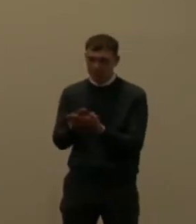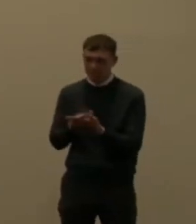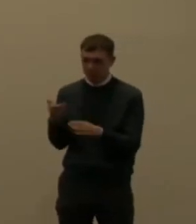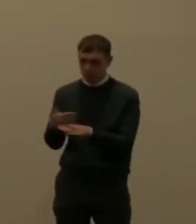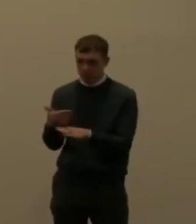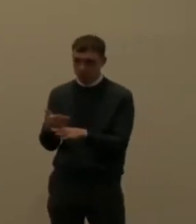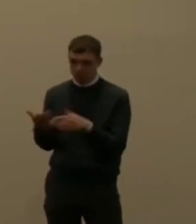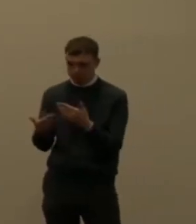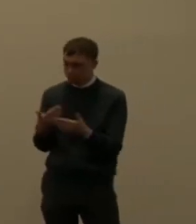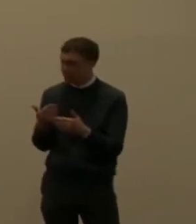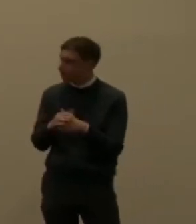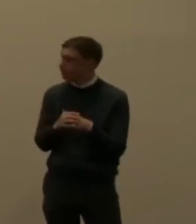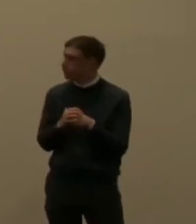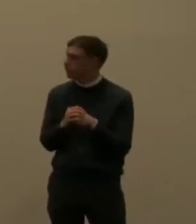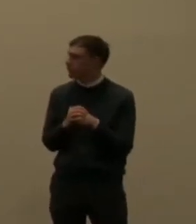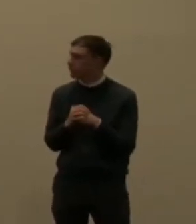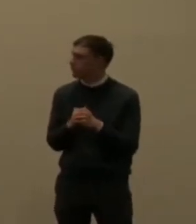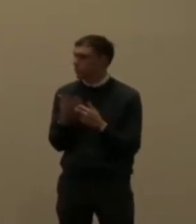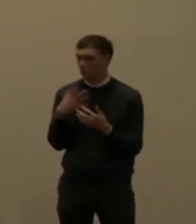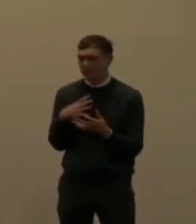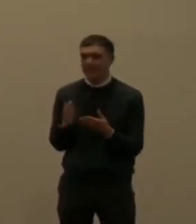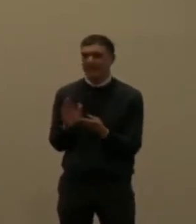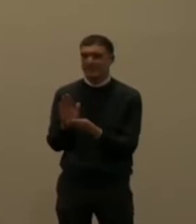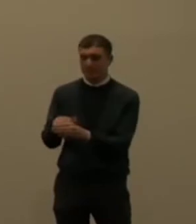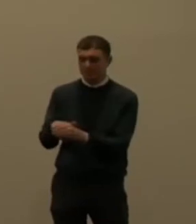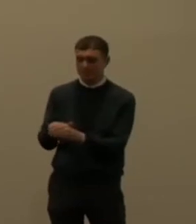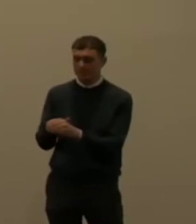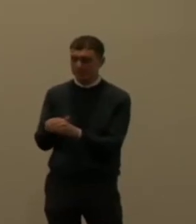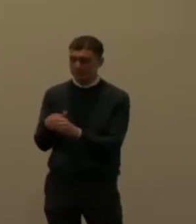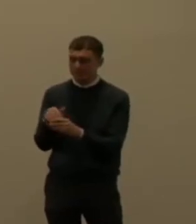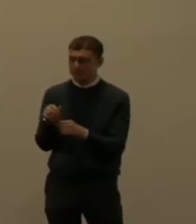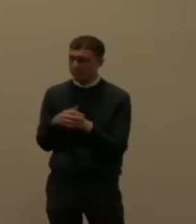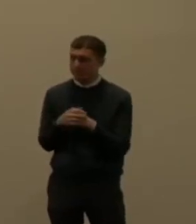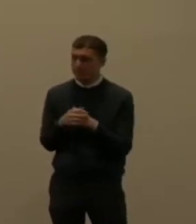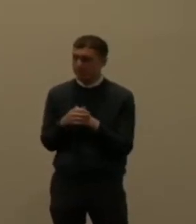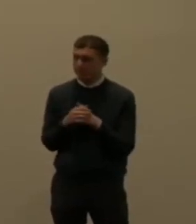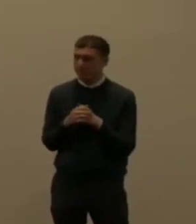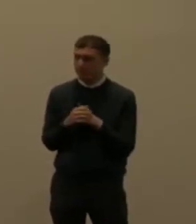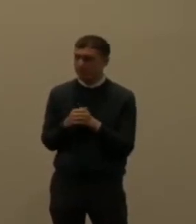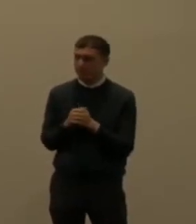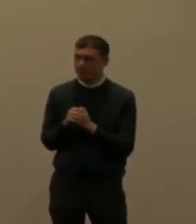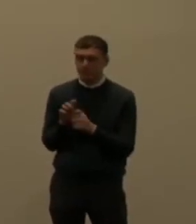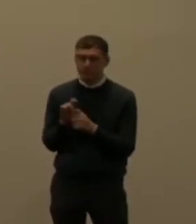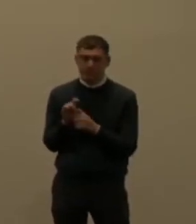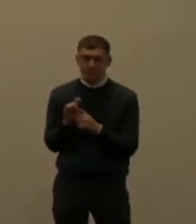so the first thing that we need to do is to install the tools. This is done with the first